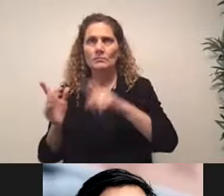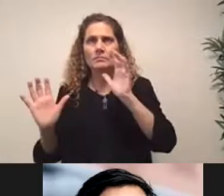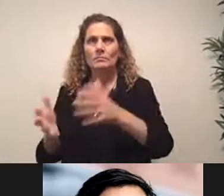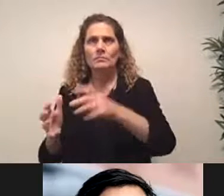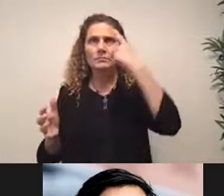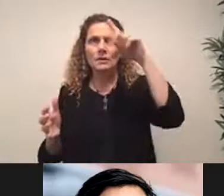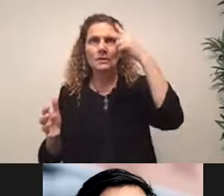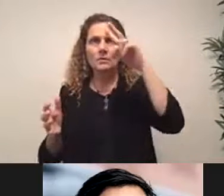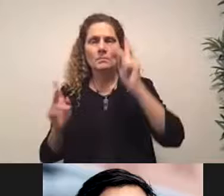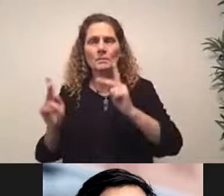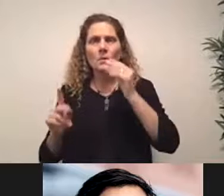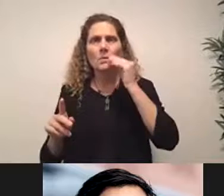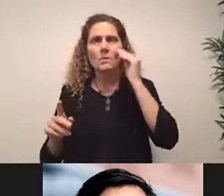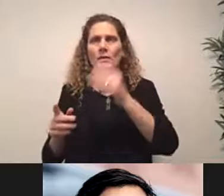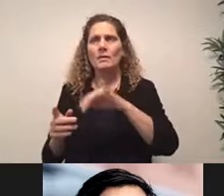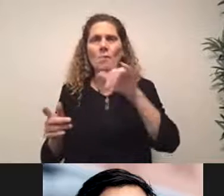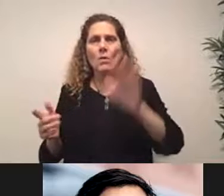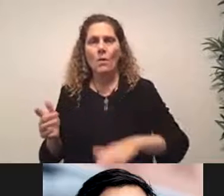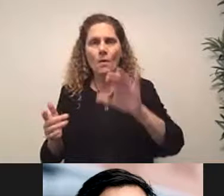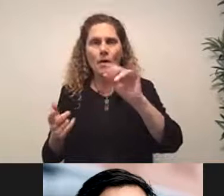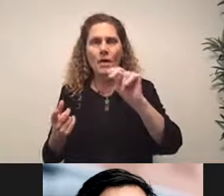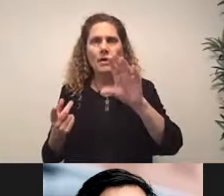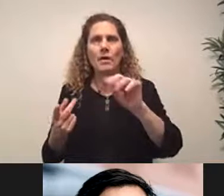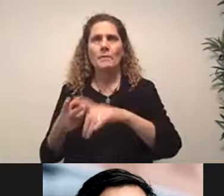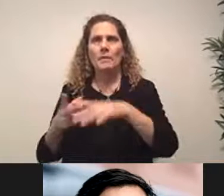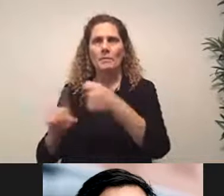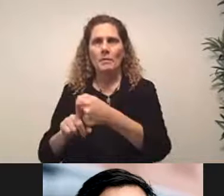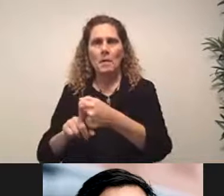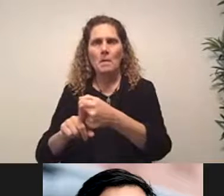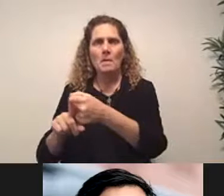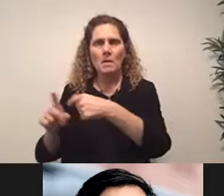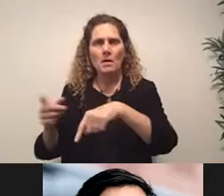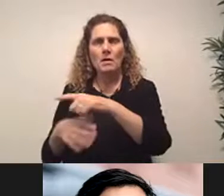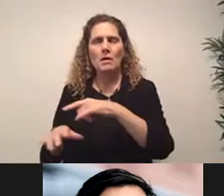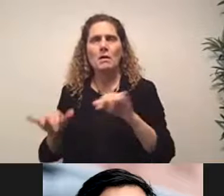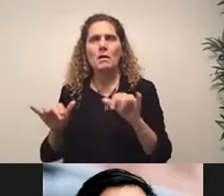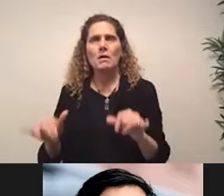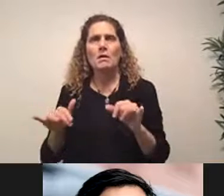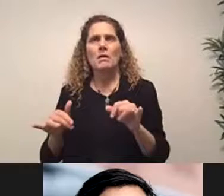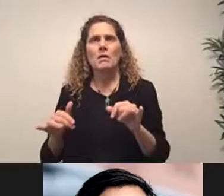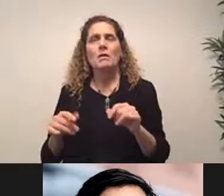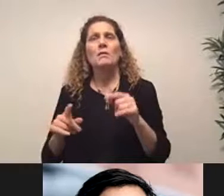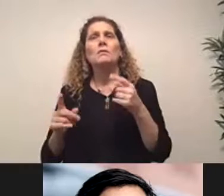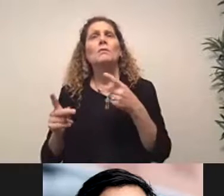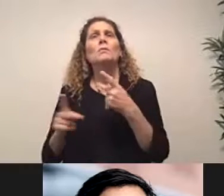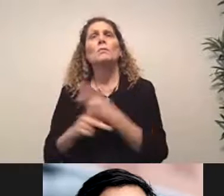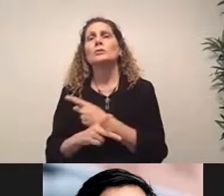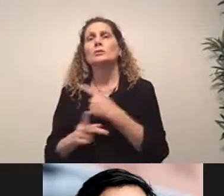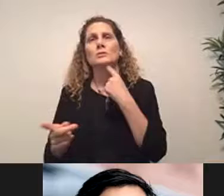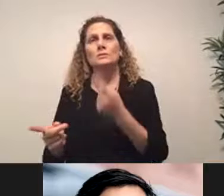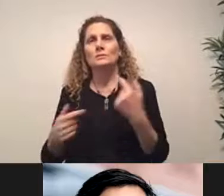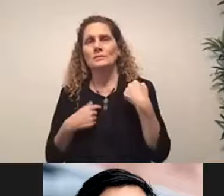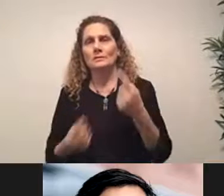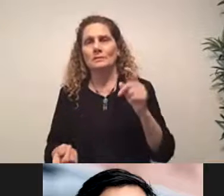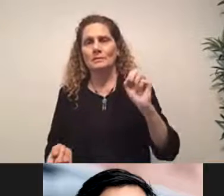key statistics that we have seen that have become more severe since September include 33%